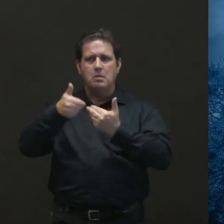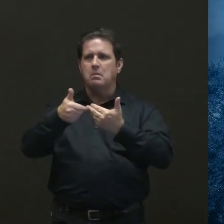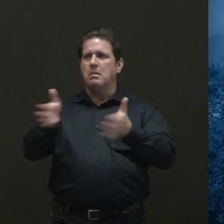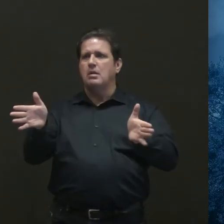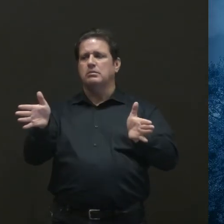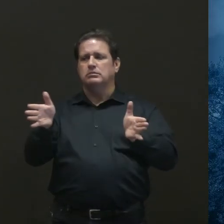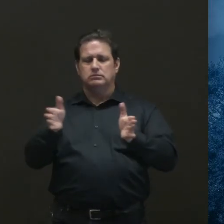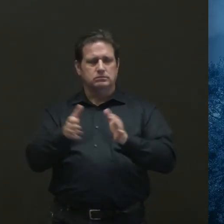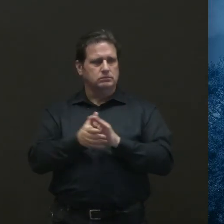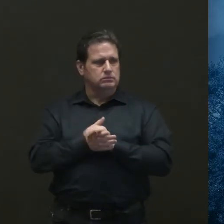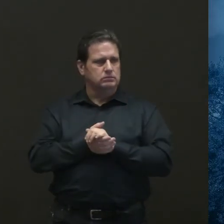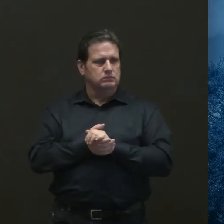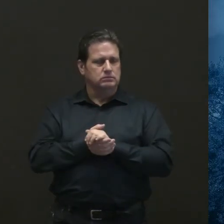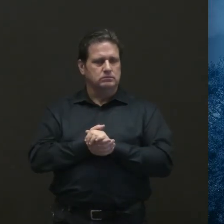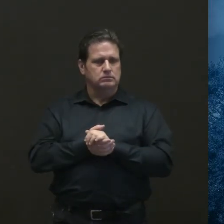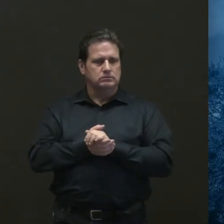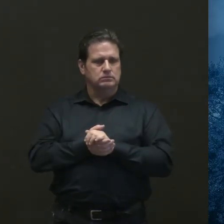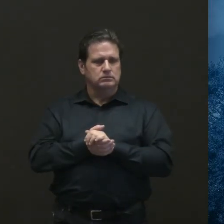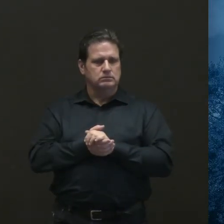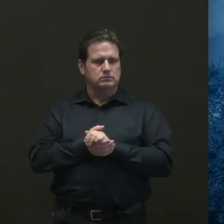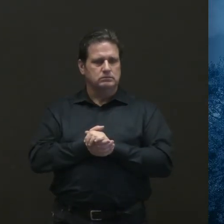movements around the community.